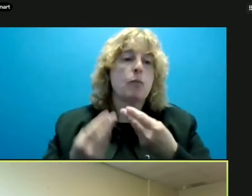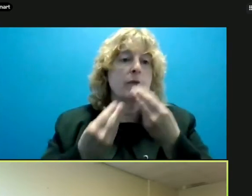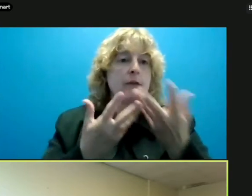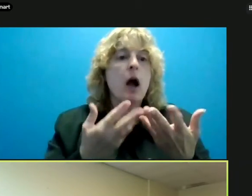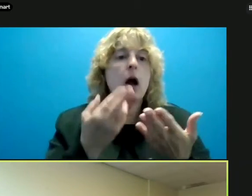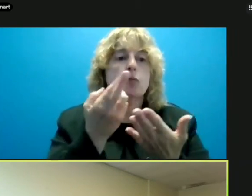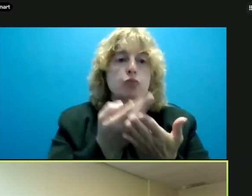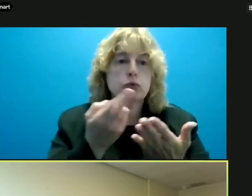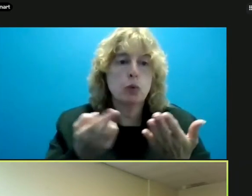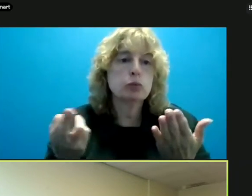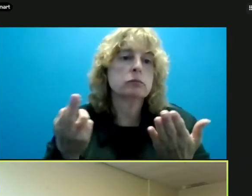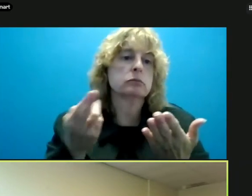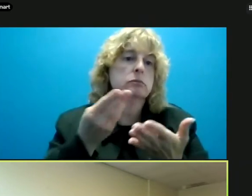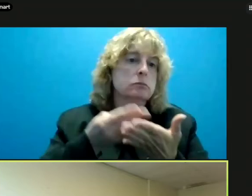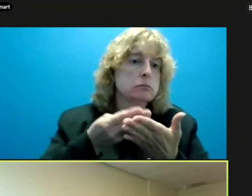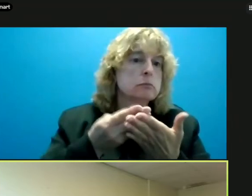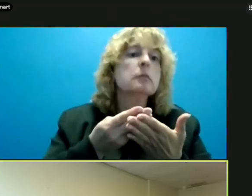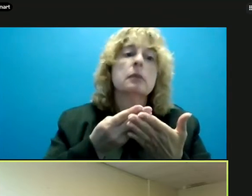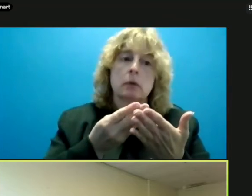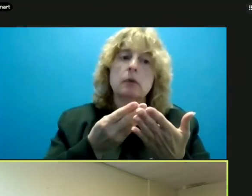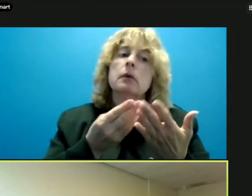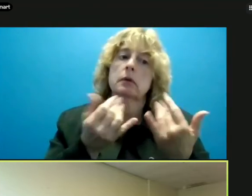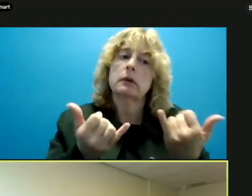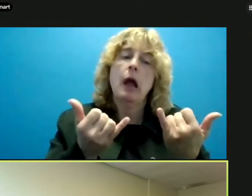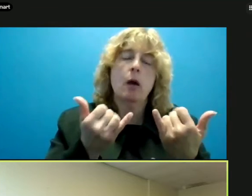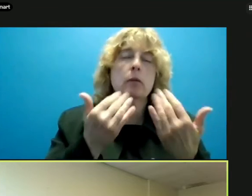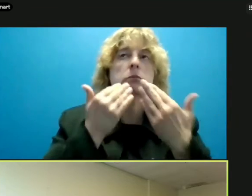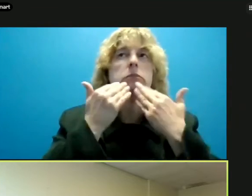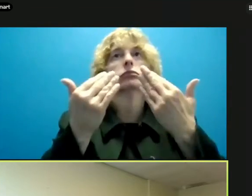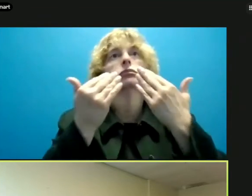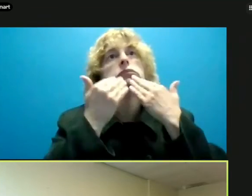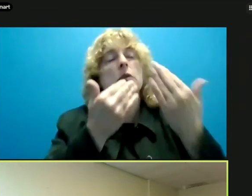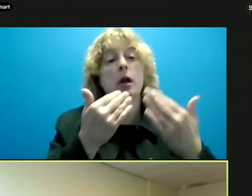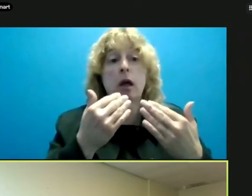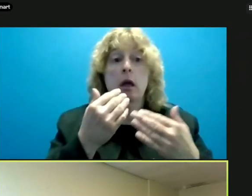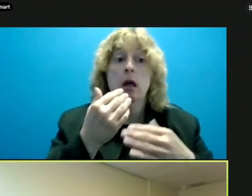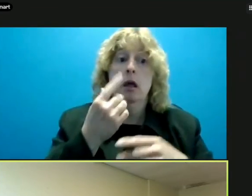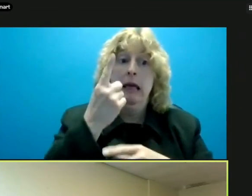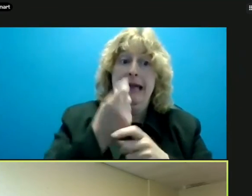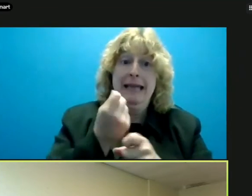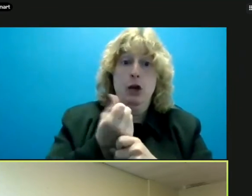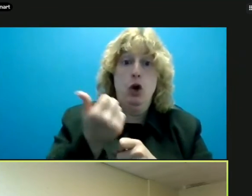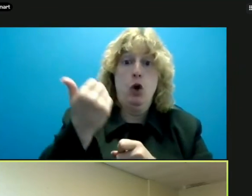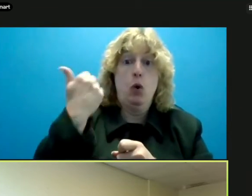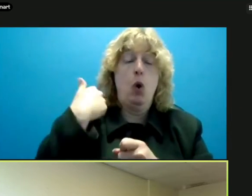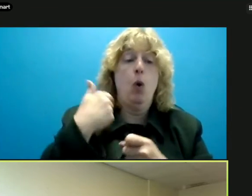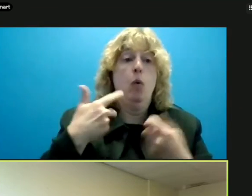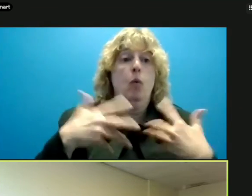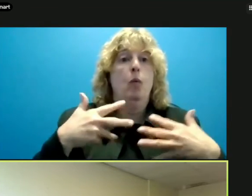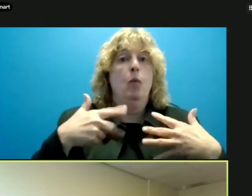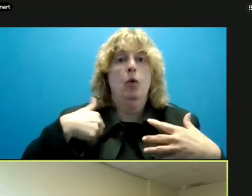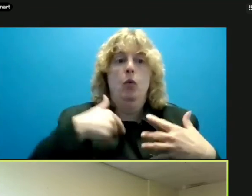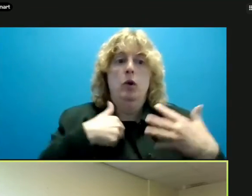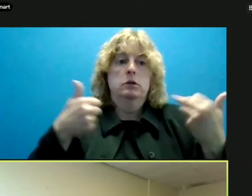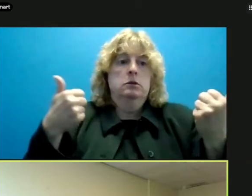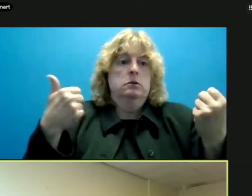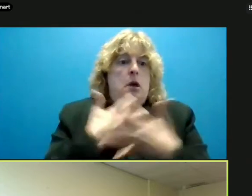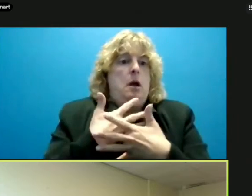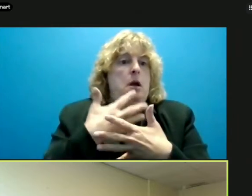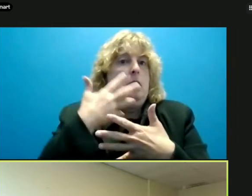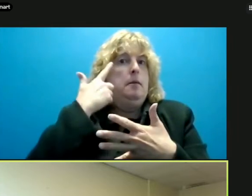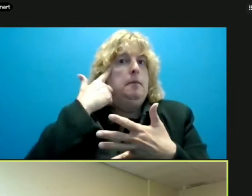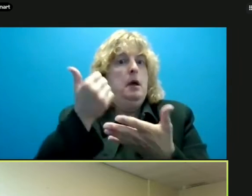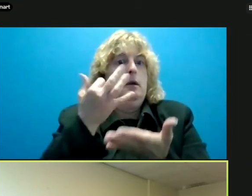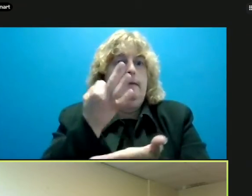beyond scared a year ago that school districts were going to take a significant level of funding yet as we